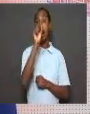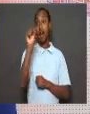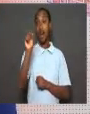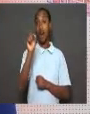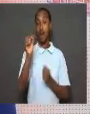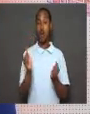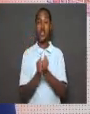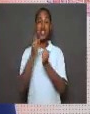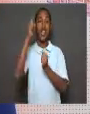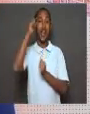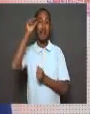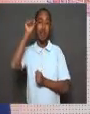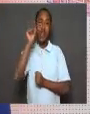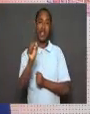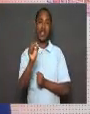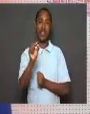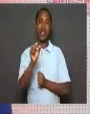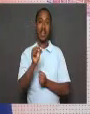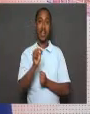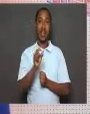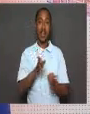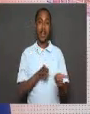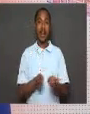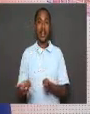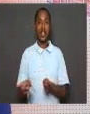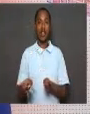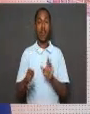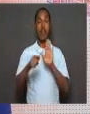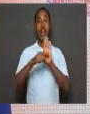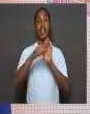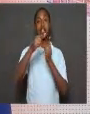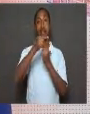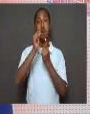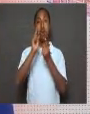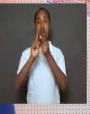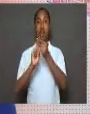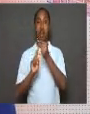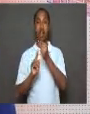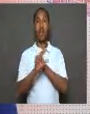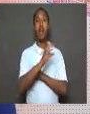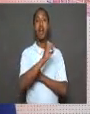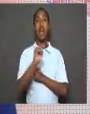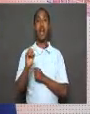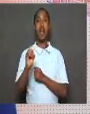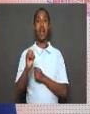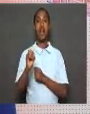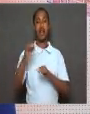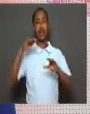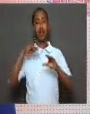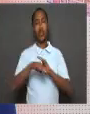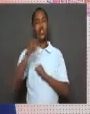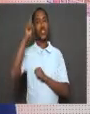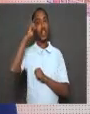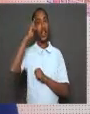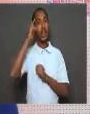the head pointing in the direction of the negative pole and a cross tail